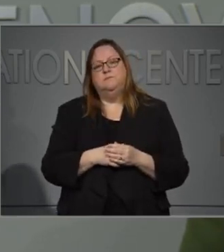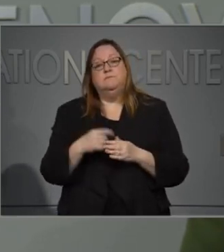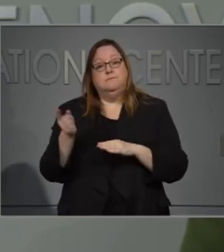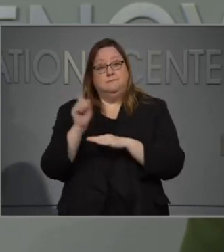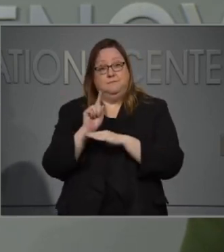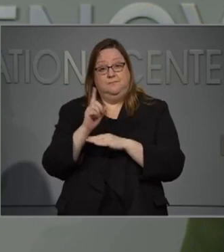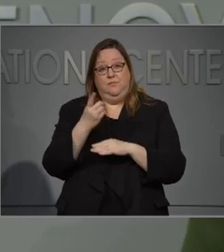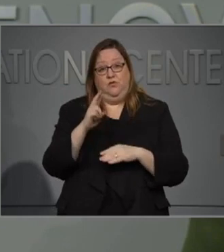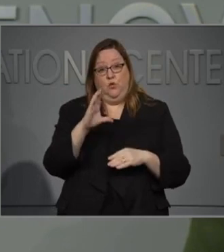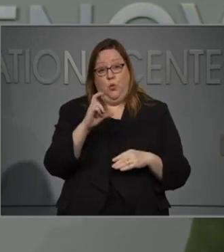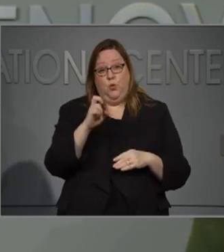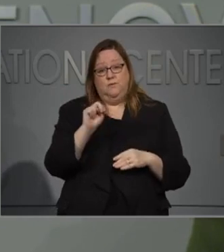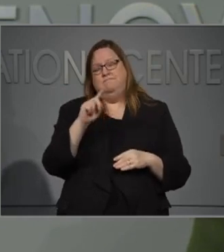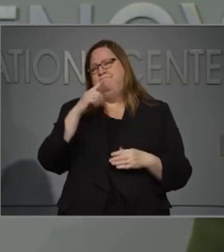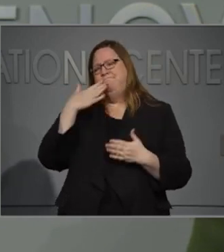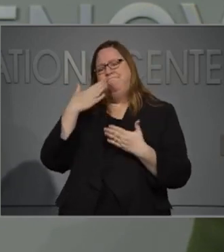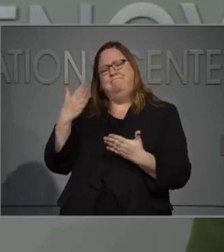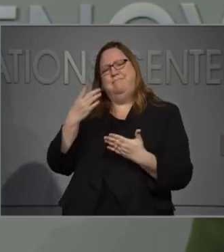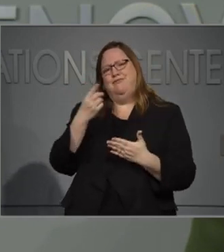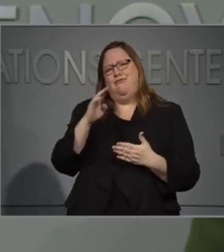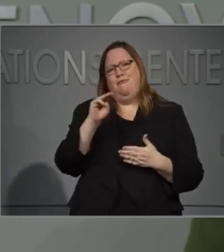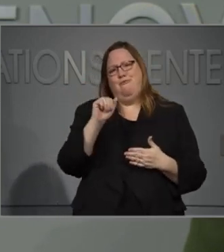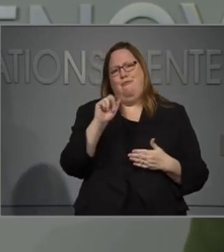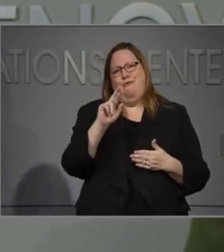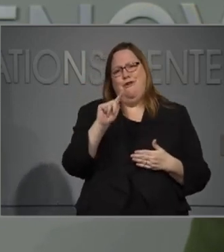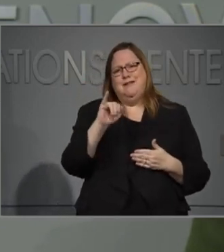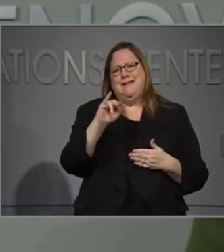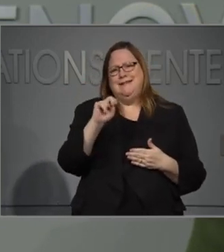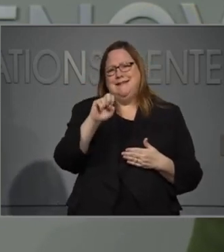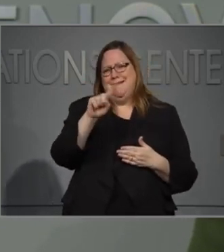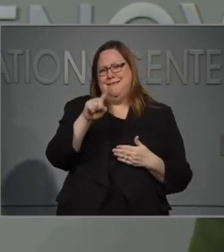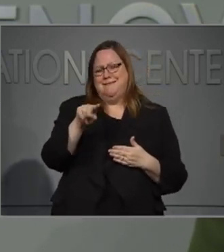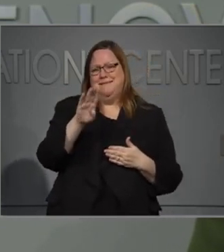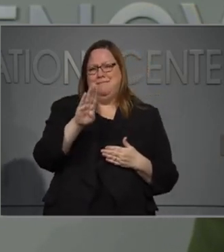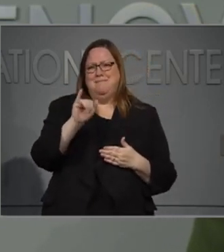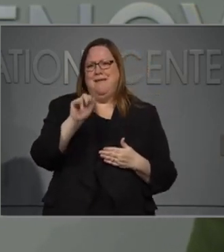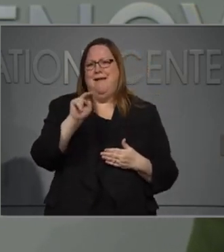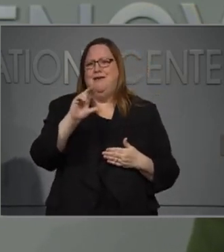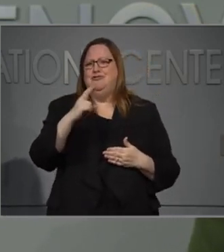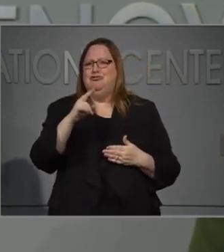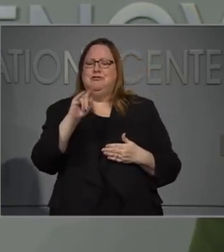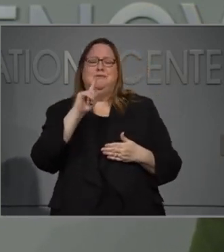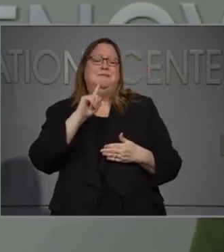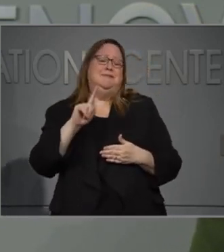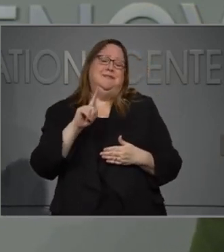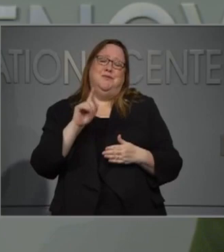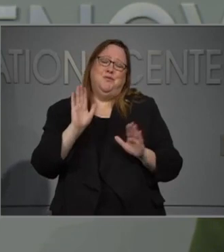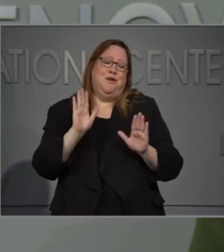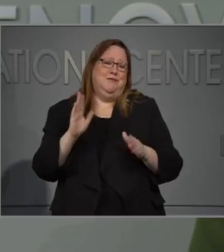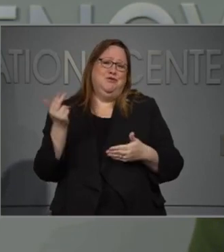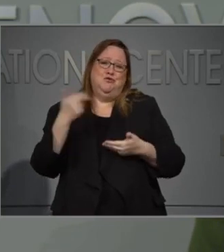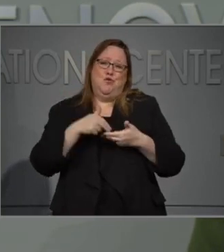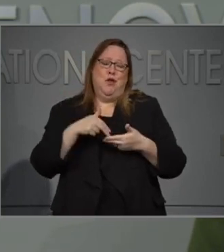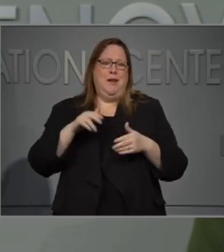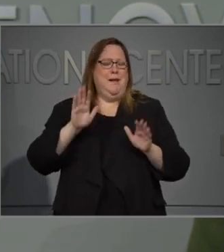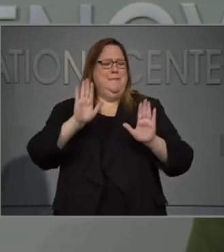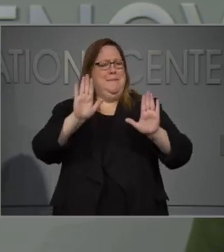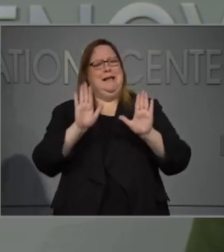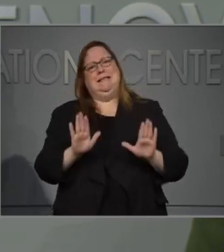Well, thank you, Dr. Martinez Bianchi. It's wonderful to be joined by such amazing women leaders that we have in our